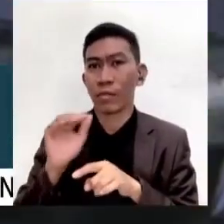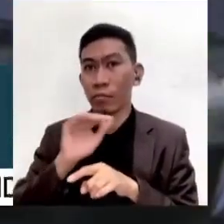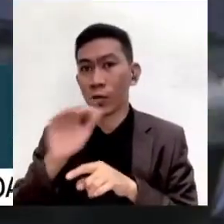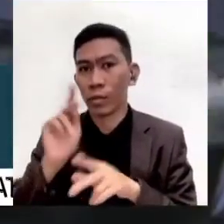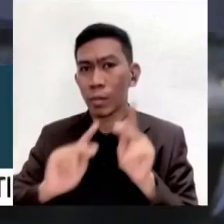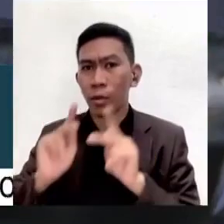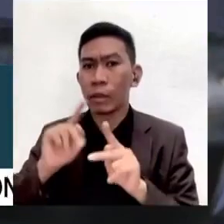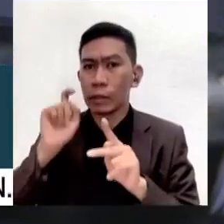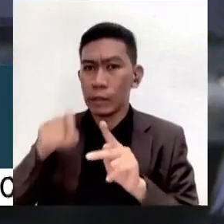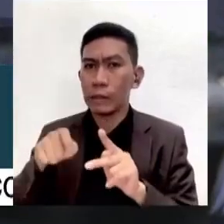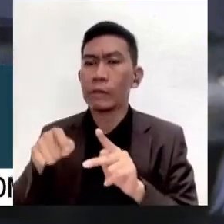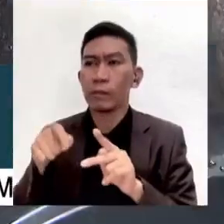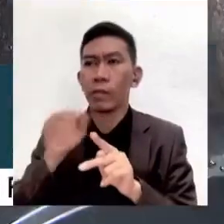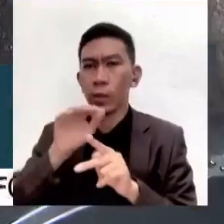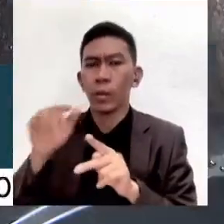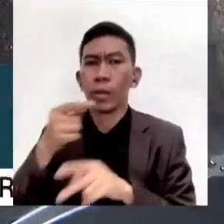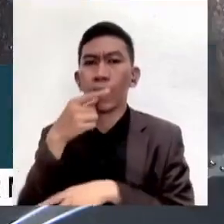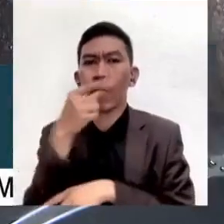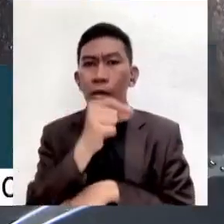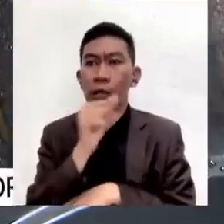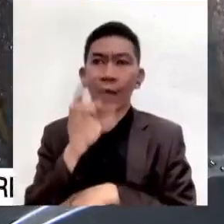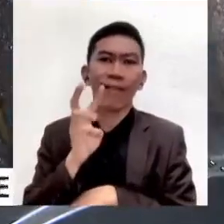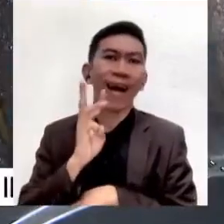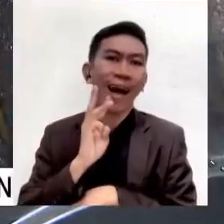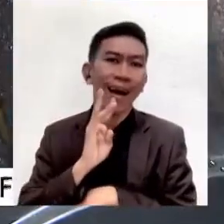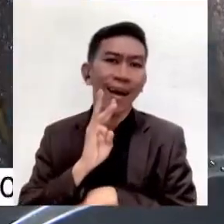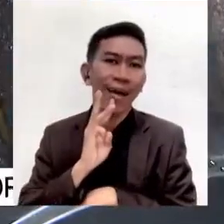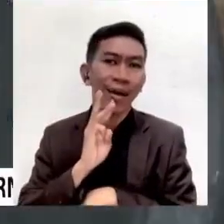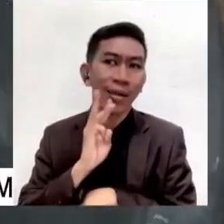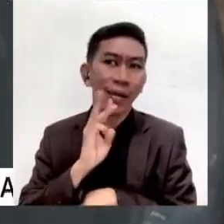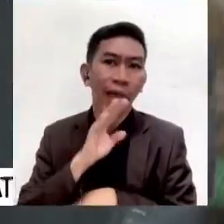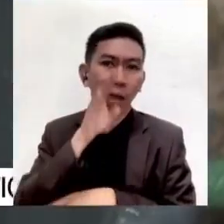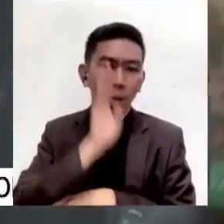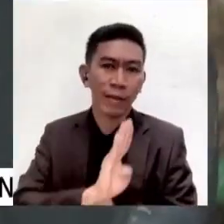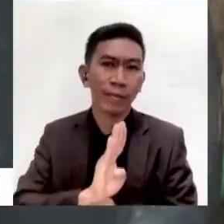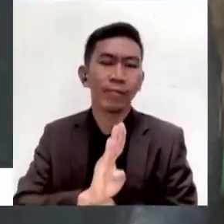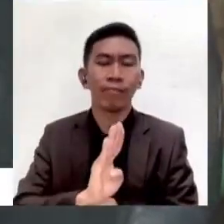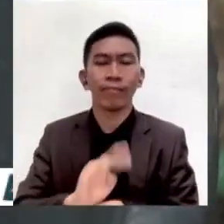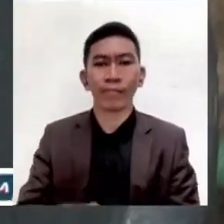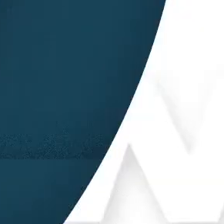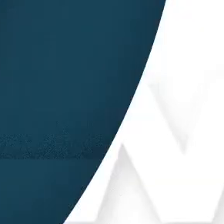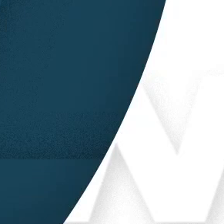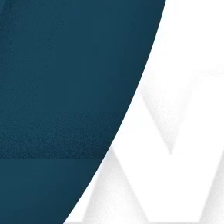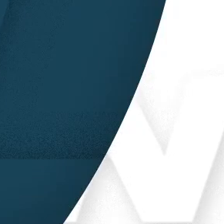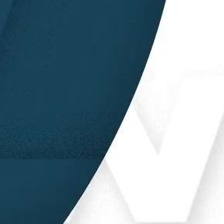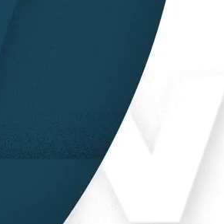leaking water lines. Rafael Bosano, ABS-CBN News.